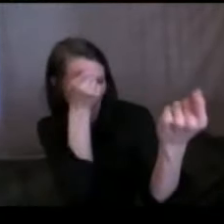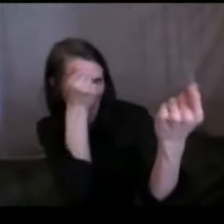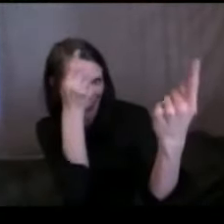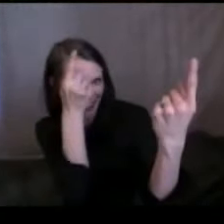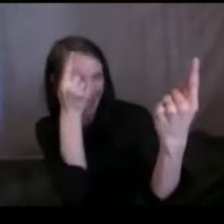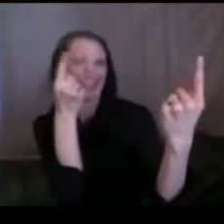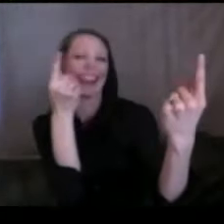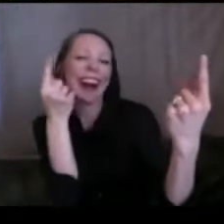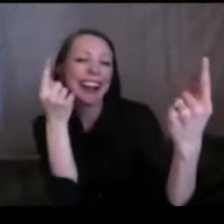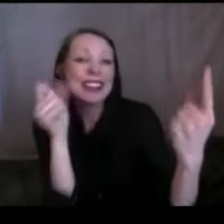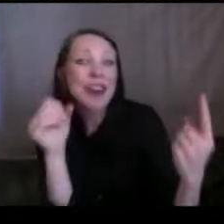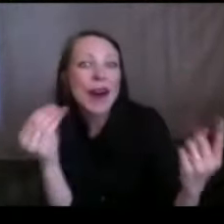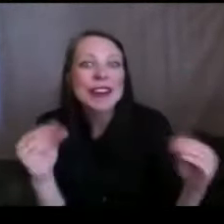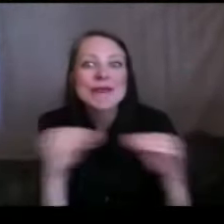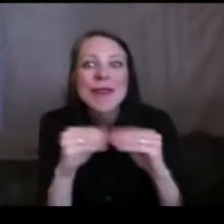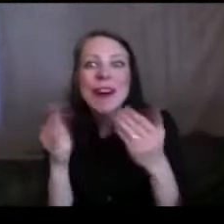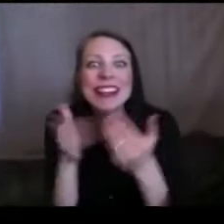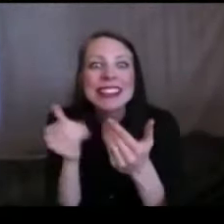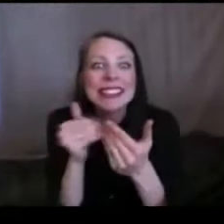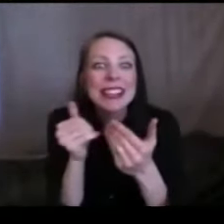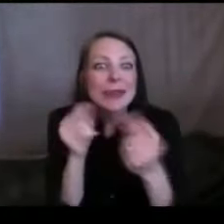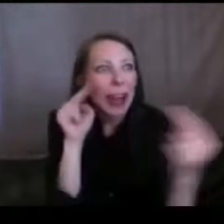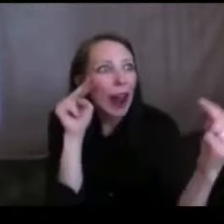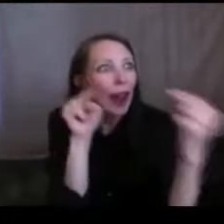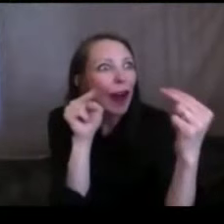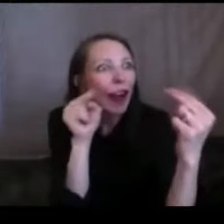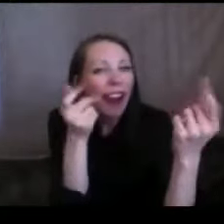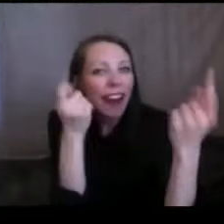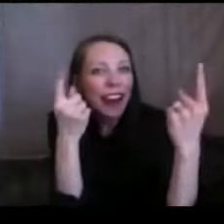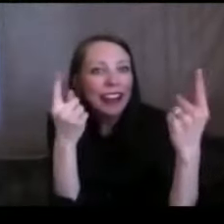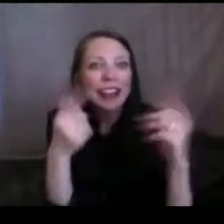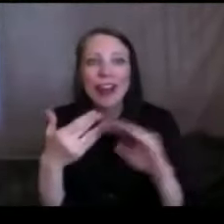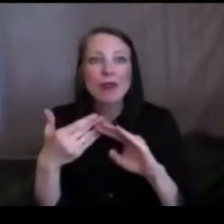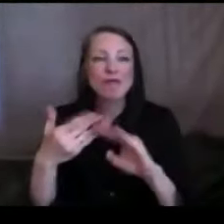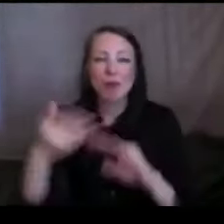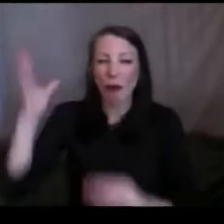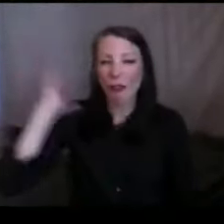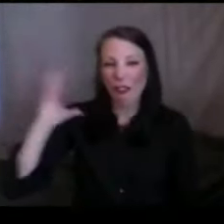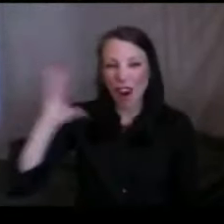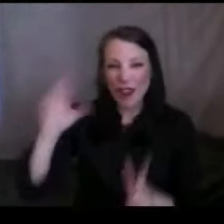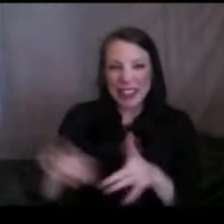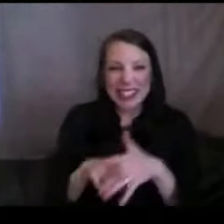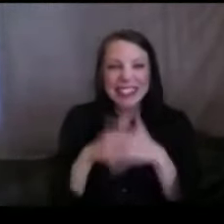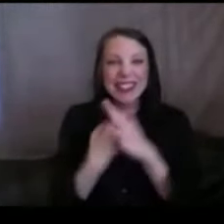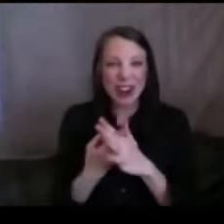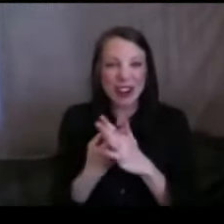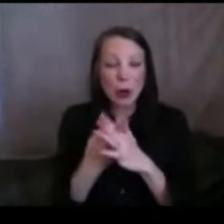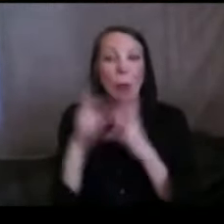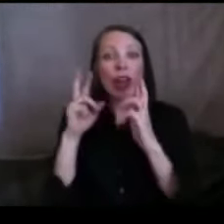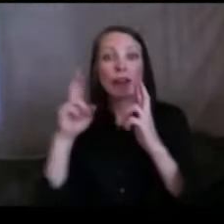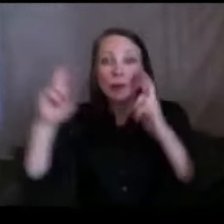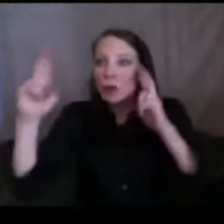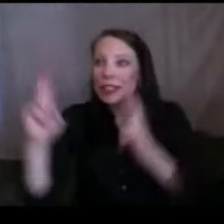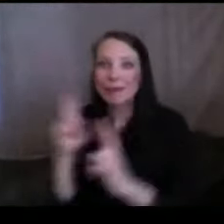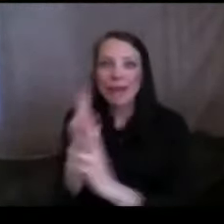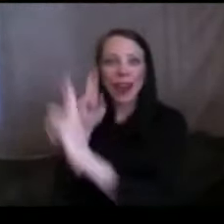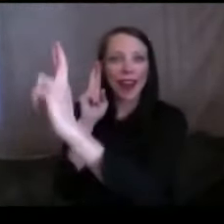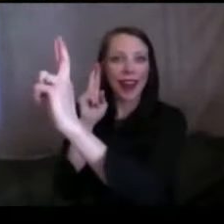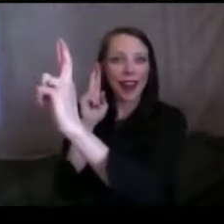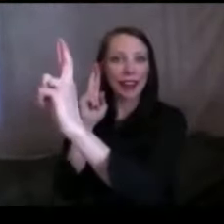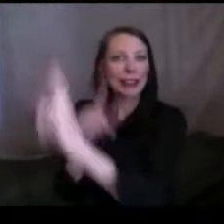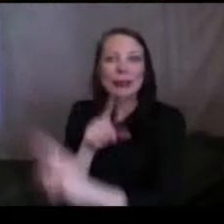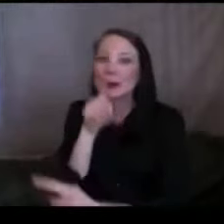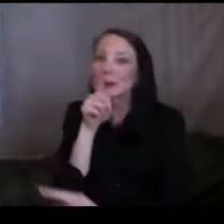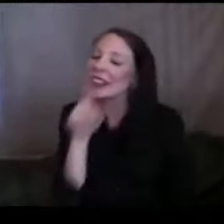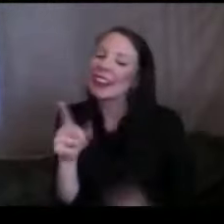much easy. Because actually, from the beginning, what we give respect from each other, you know. So we listen